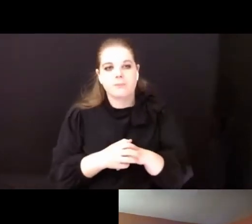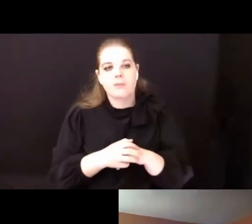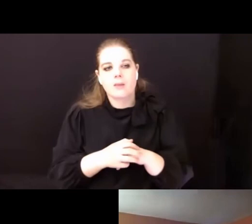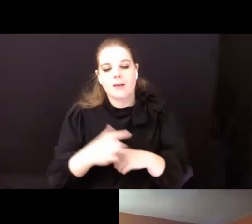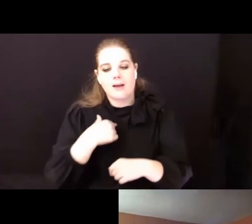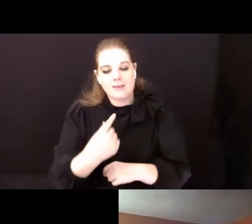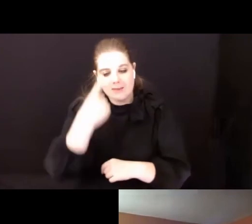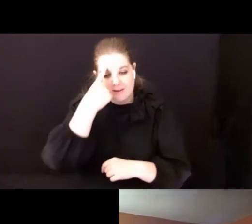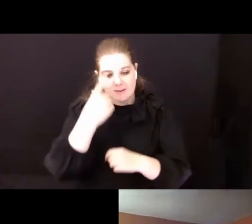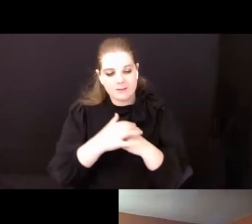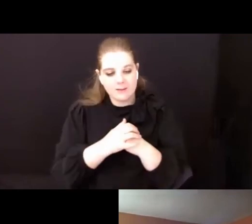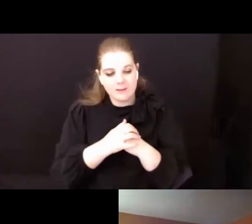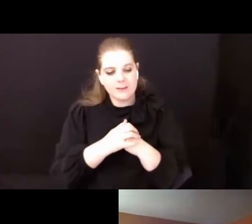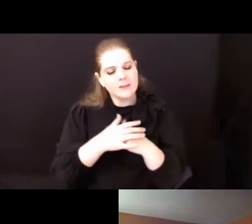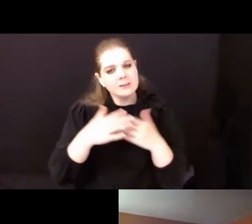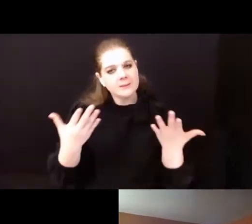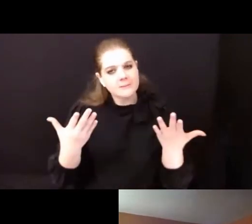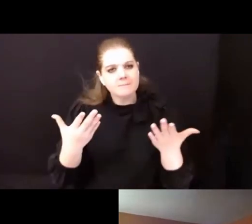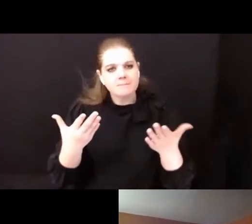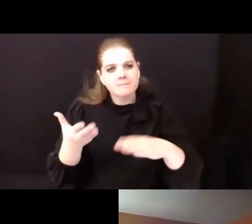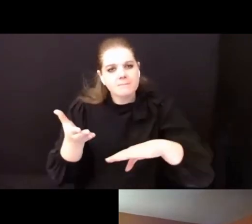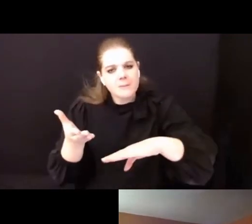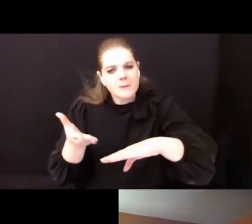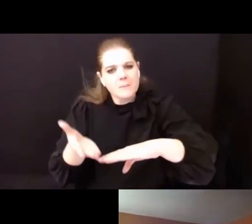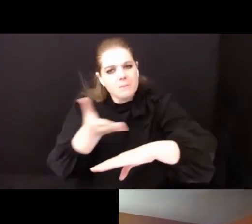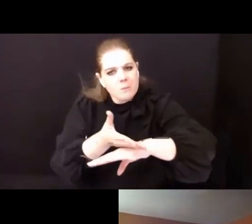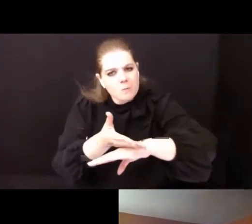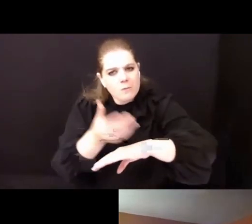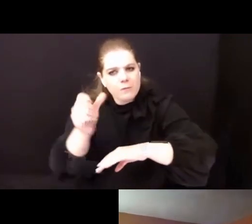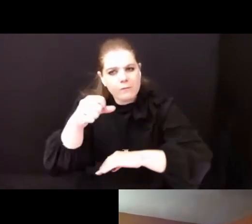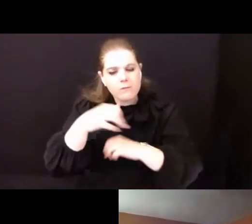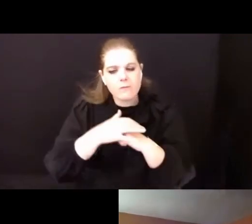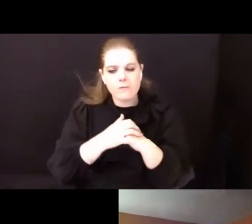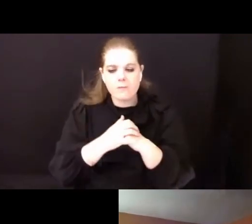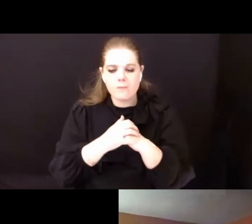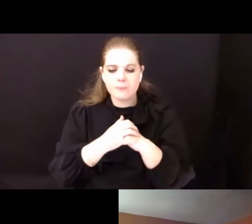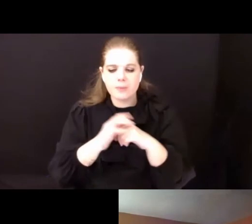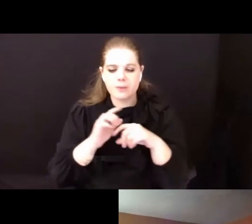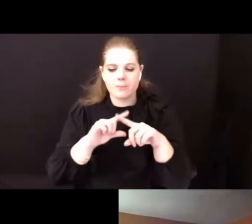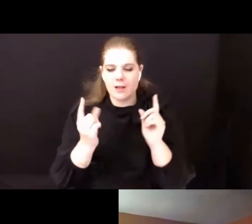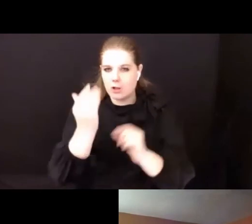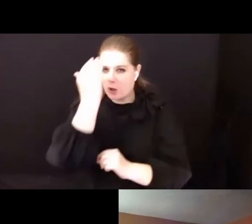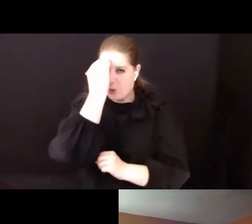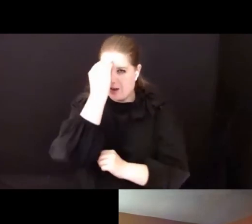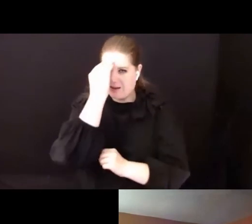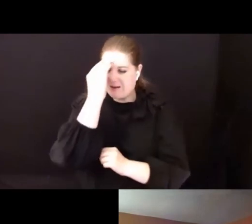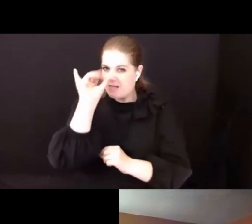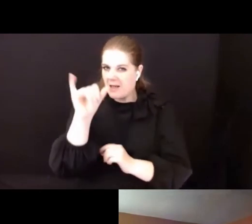it's getting better, but dispelling the stigma